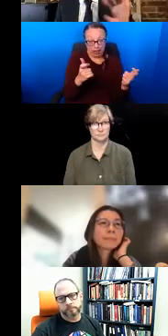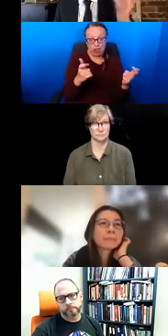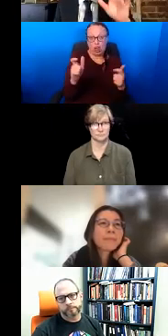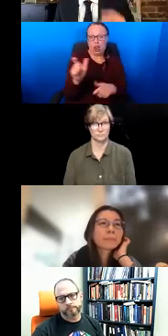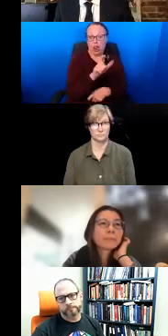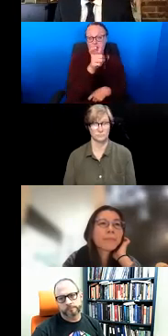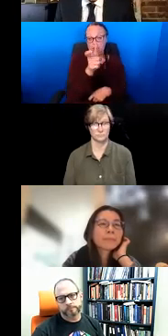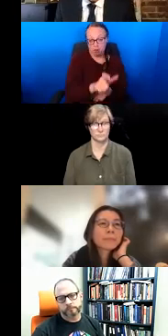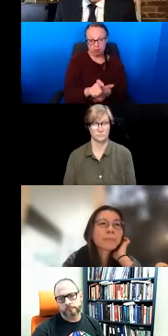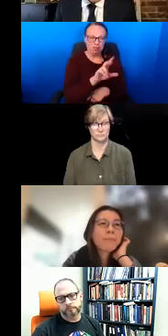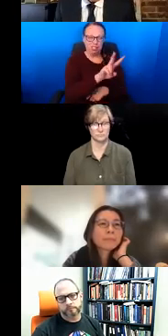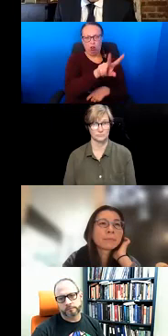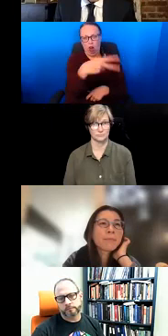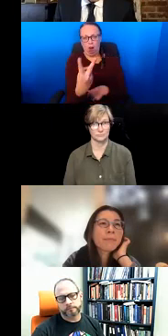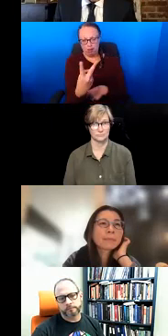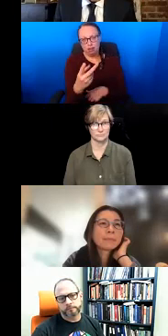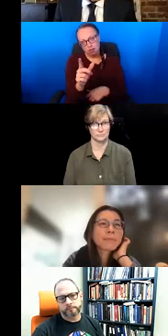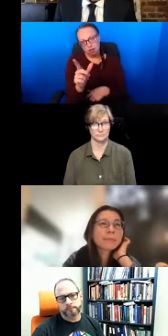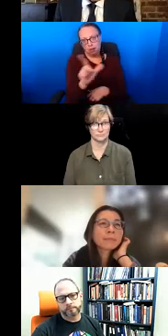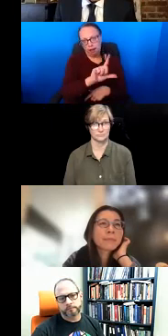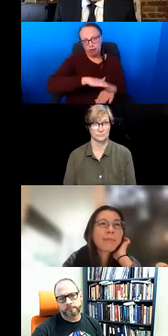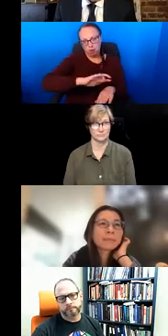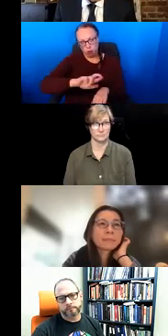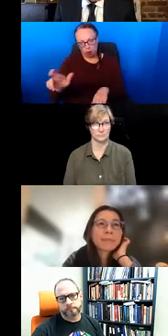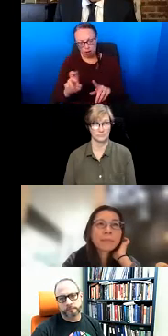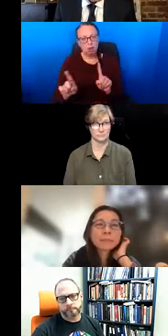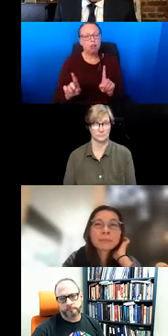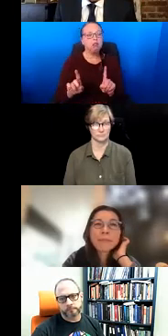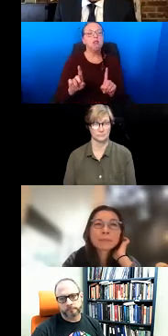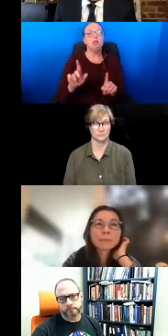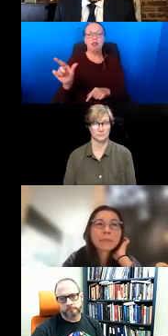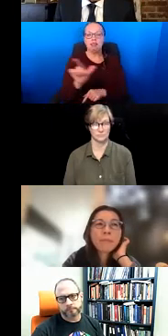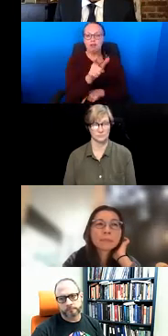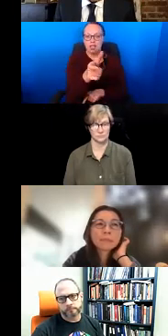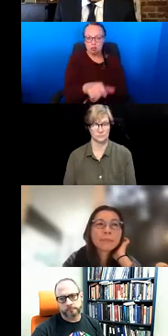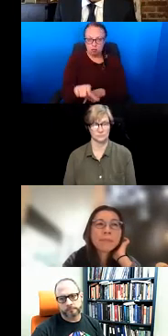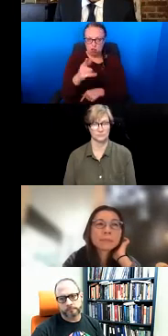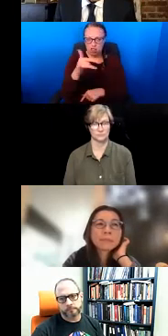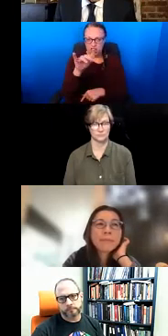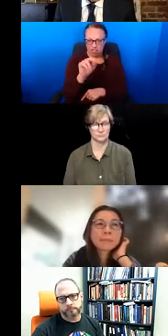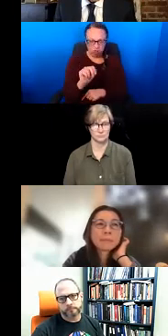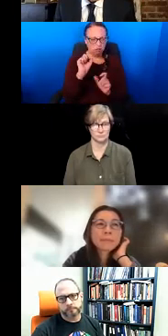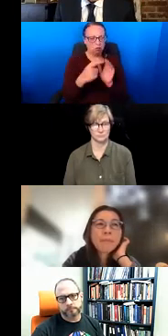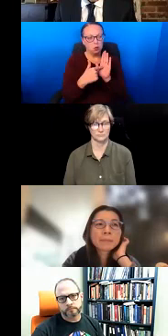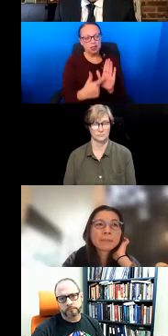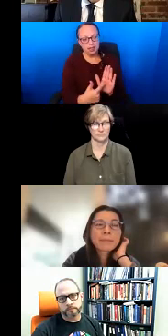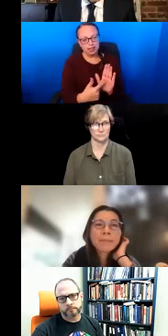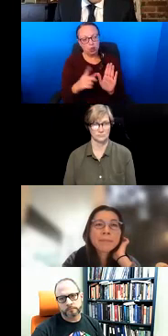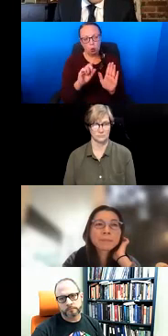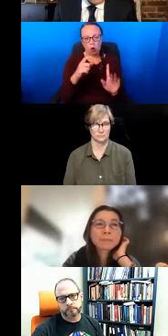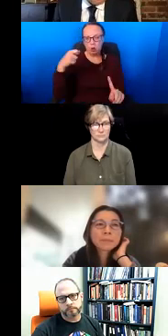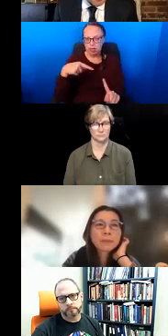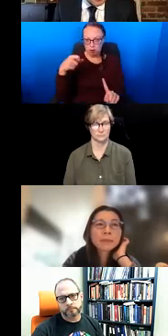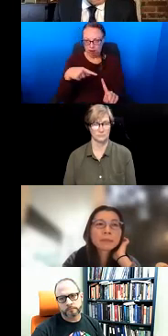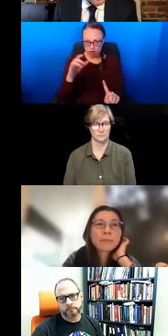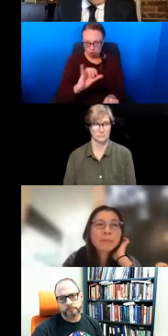things are inverted here, so left is on the right. Large left hemisphere lesion. You can also see a representation of where we ended up stimulating. But